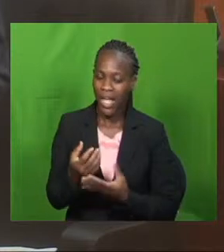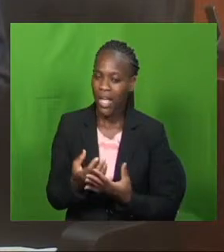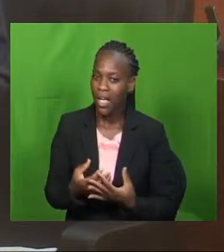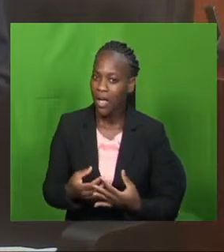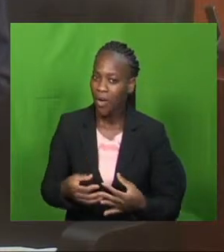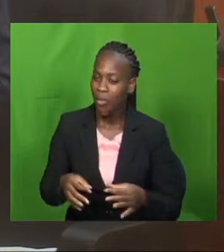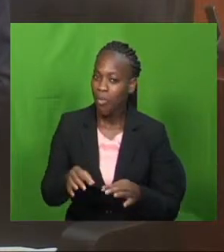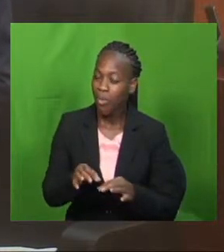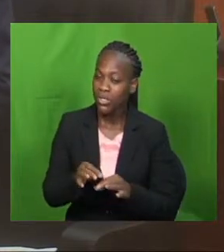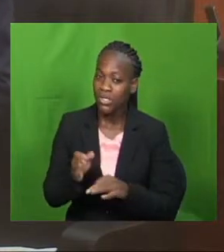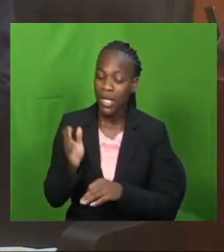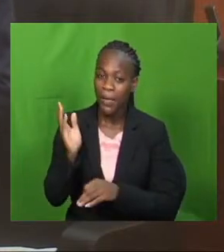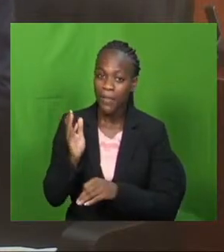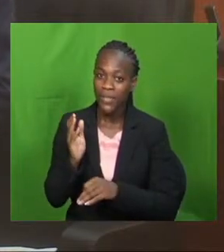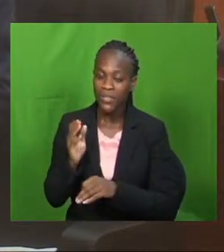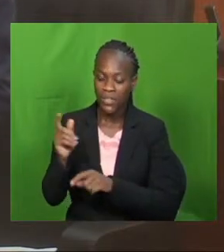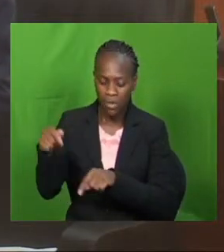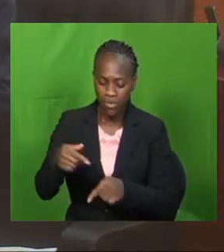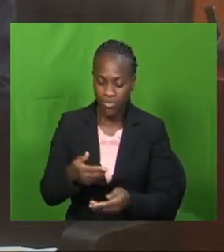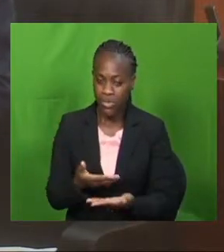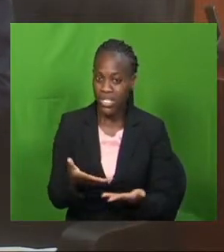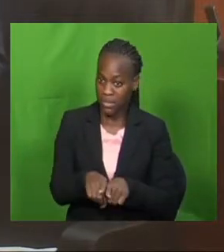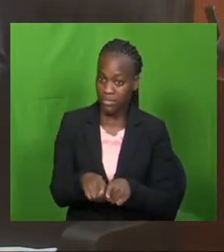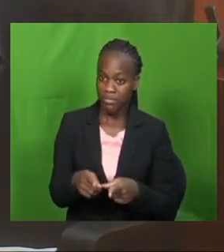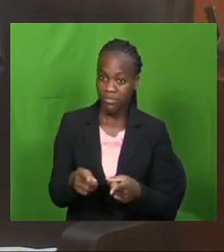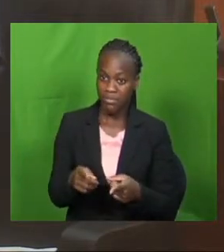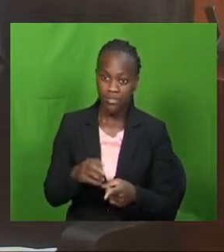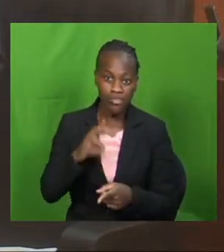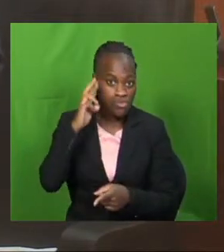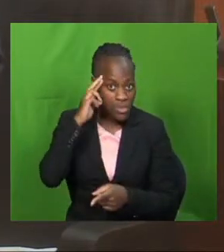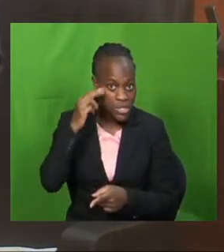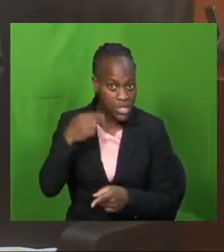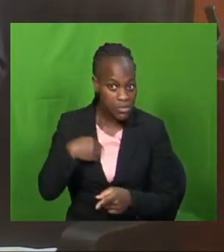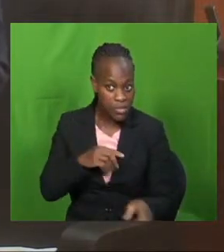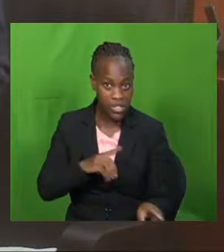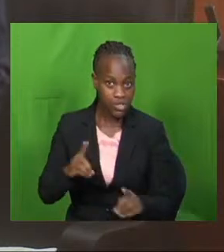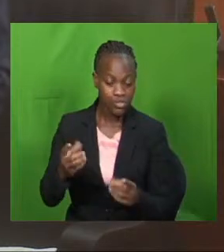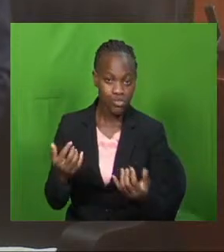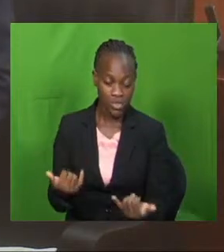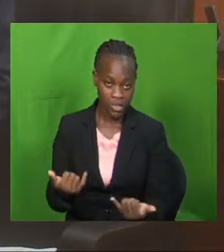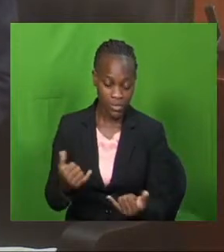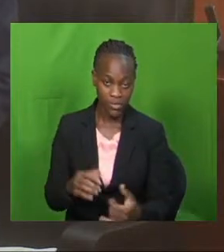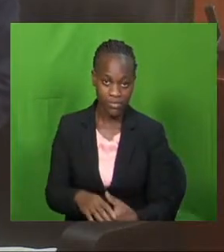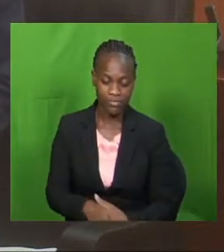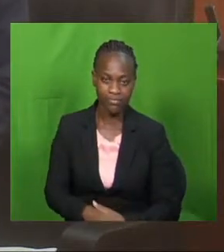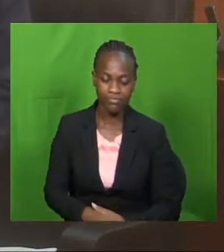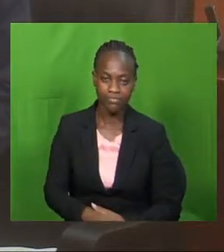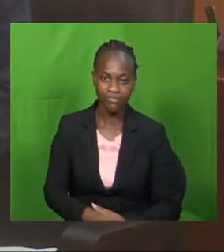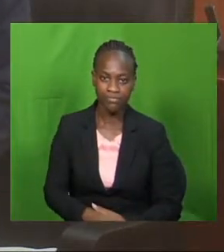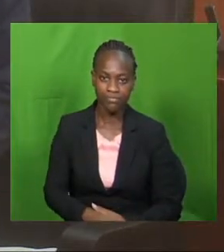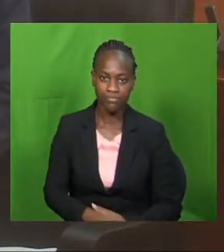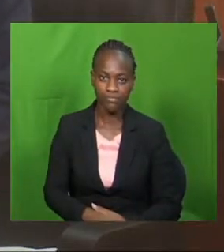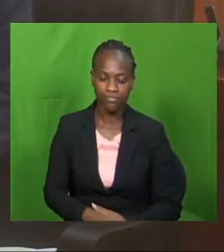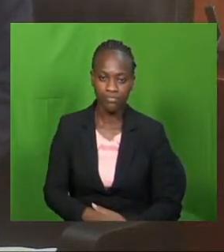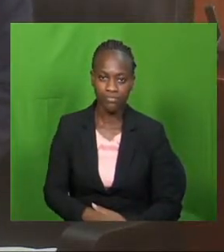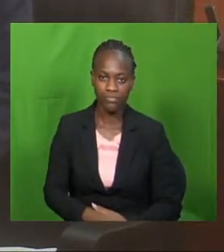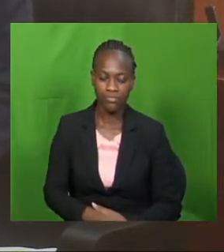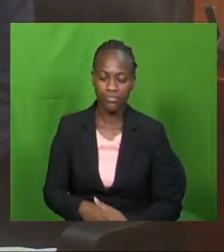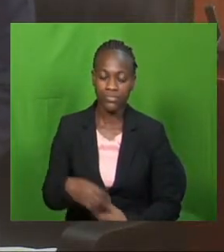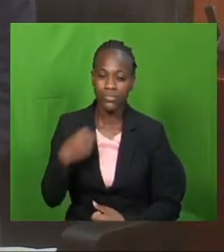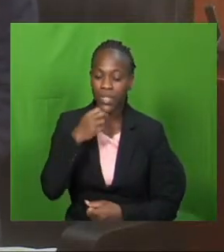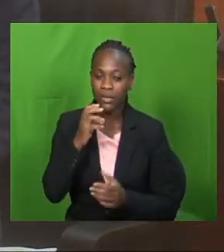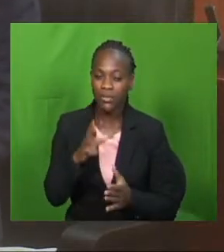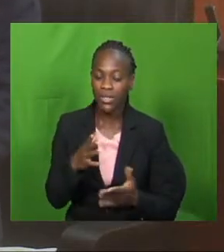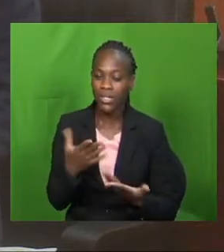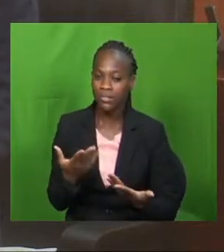the presentation should be made in Parliament, which is what to do, Mr. Speaker. Mr. Speaker, the significance of